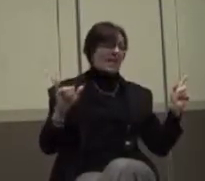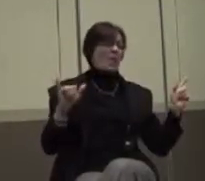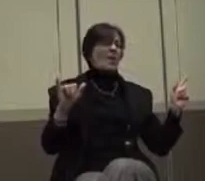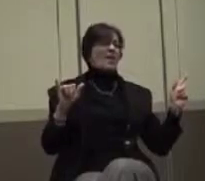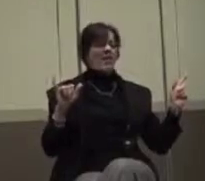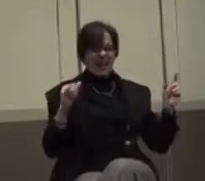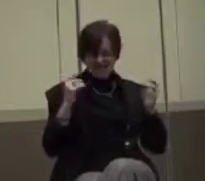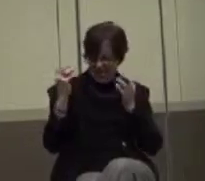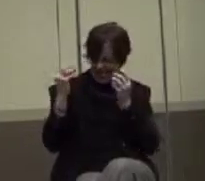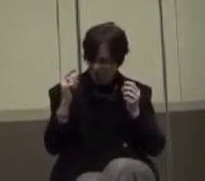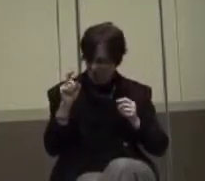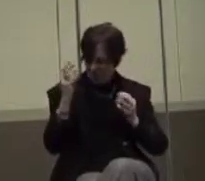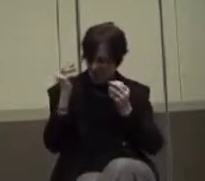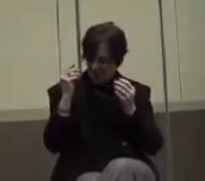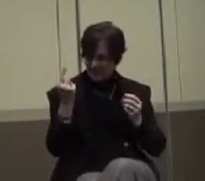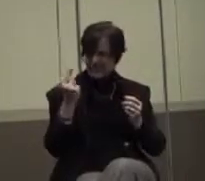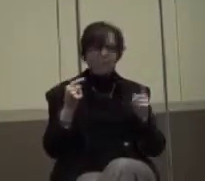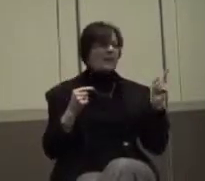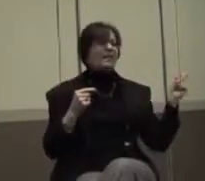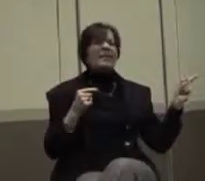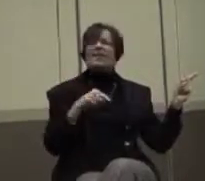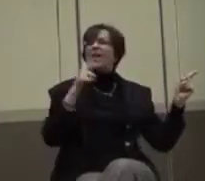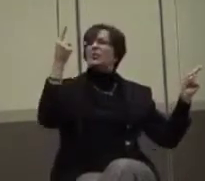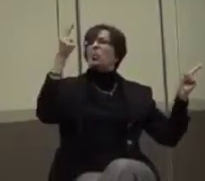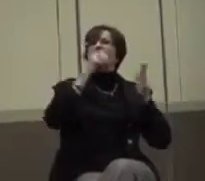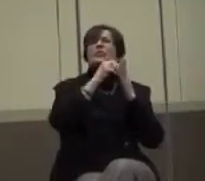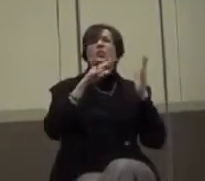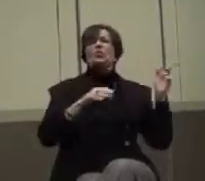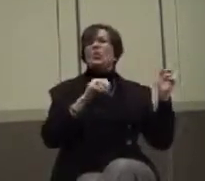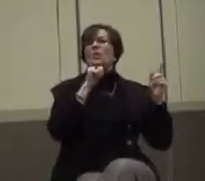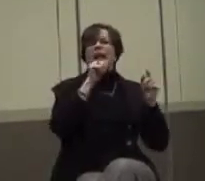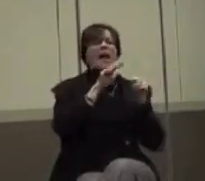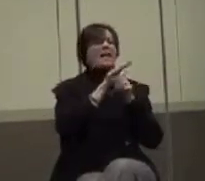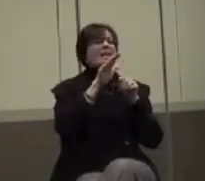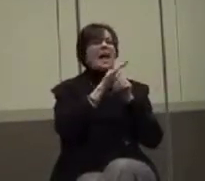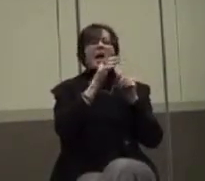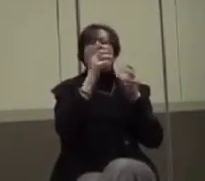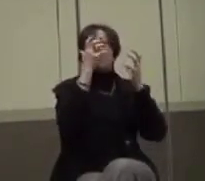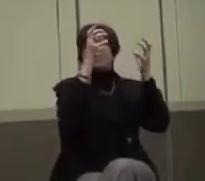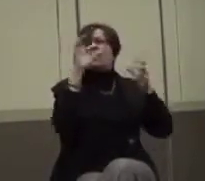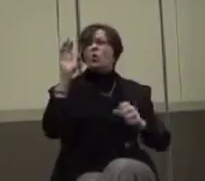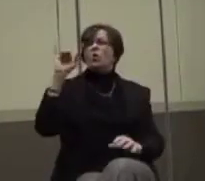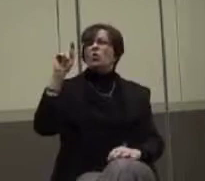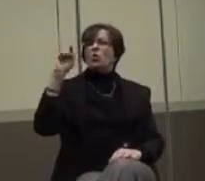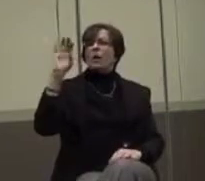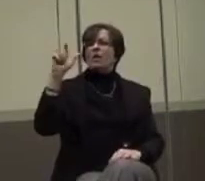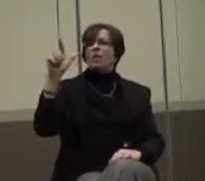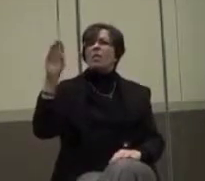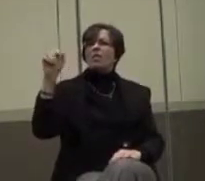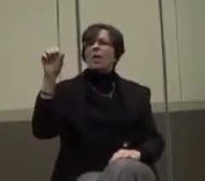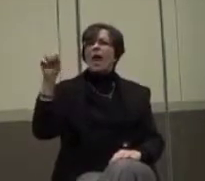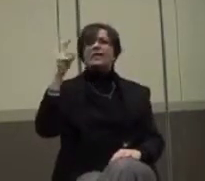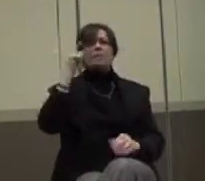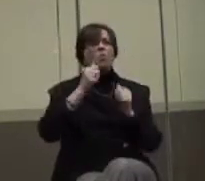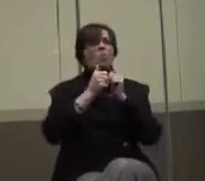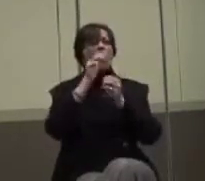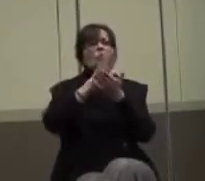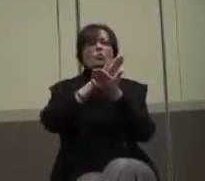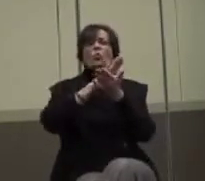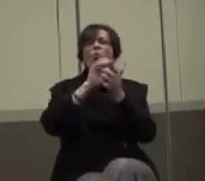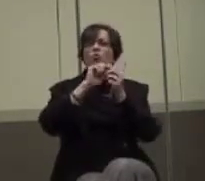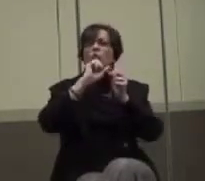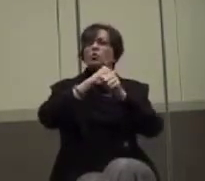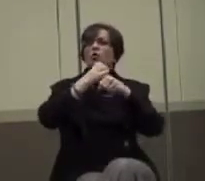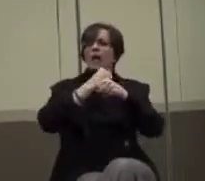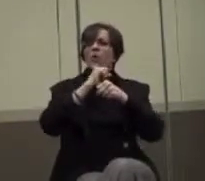something. Carrie's one student. That's not enough critical mass for most schools to generate a structure to help. Is Carrie the only